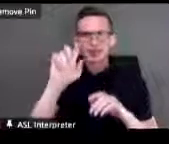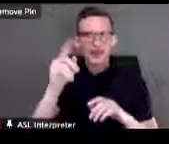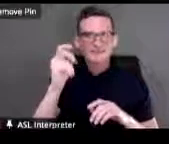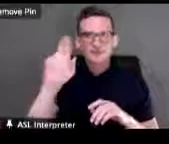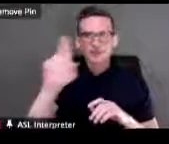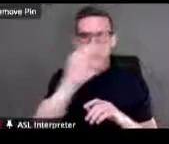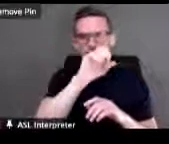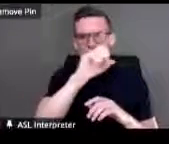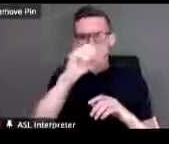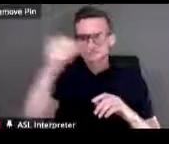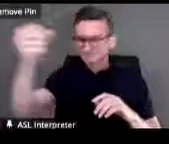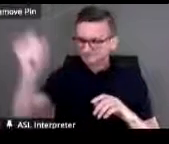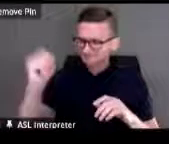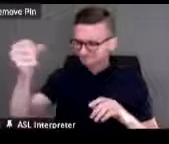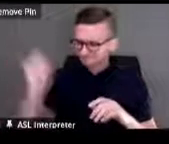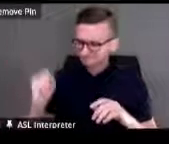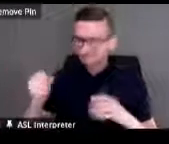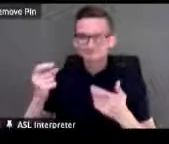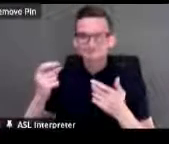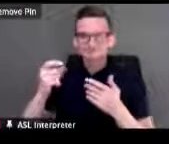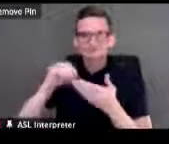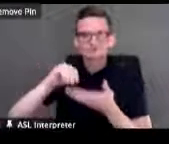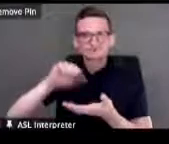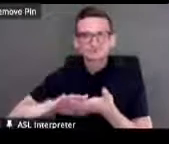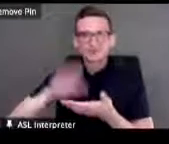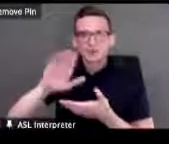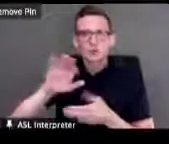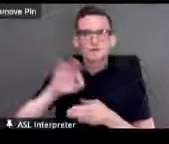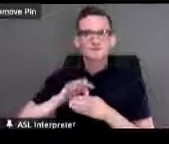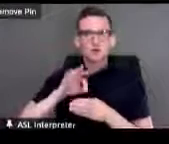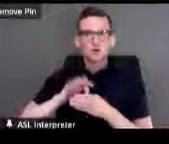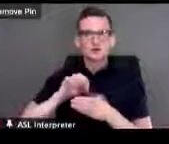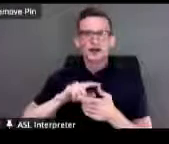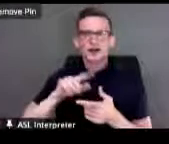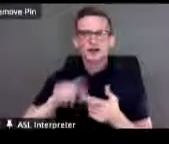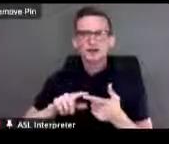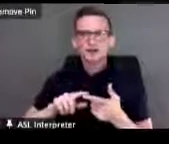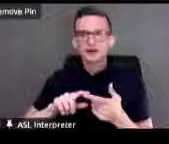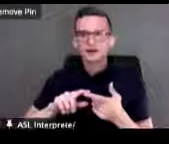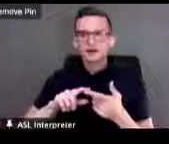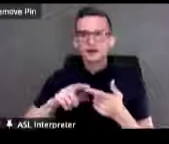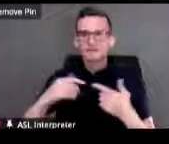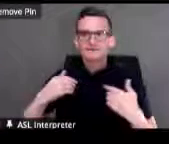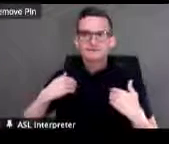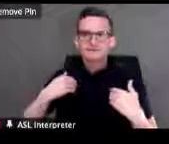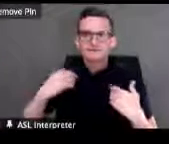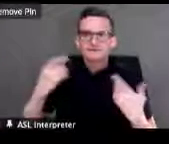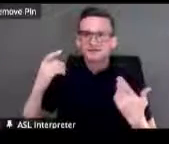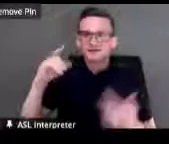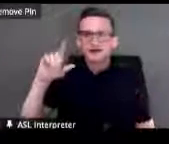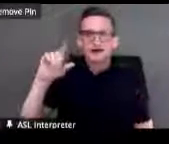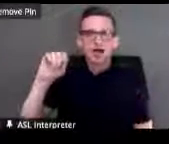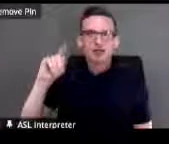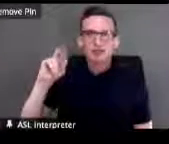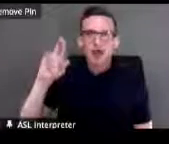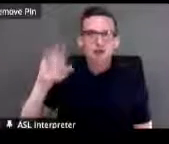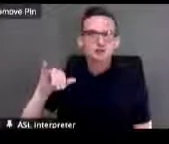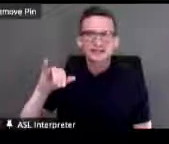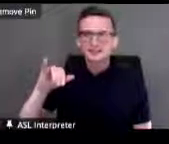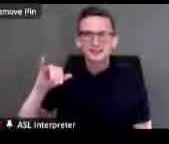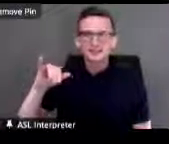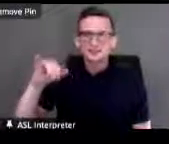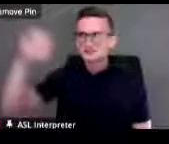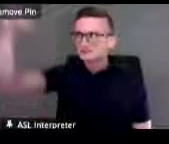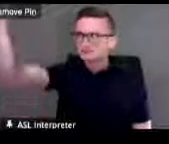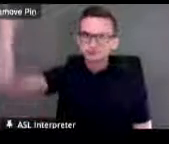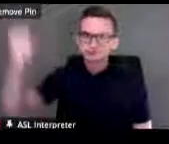vote. And then and then at the end, there's a big, almost like a lottery handle that you'd grab, at the side and pull it down, and it